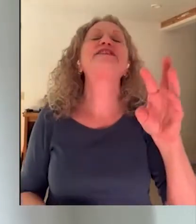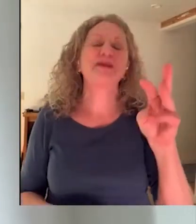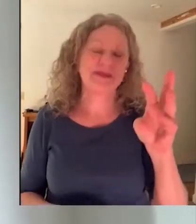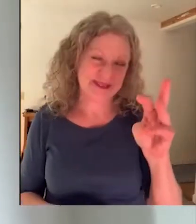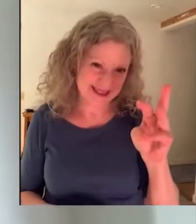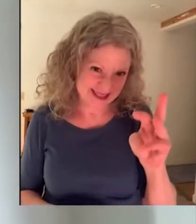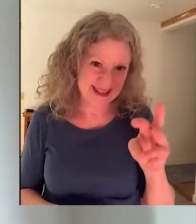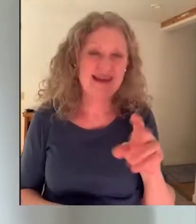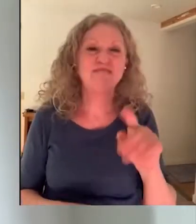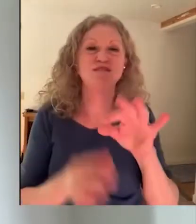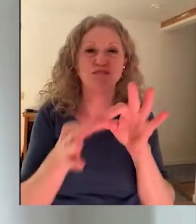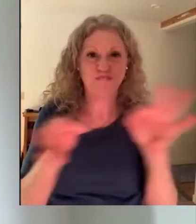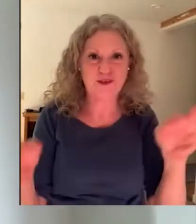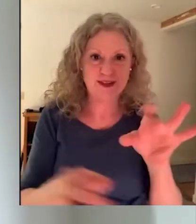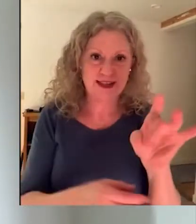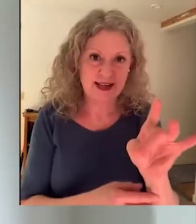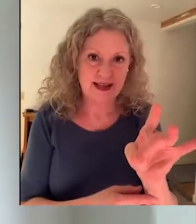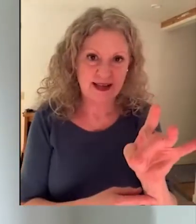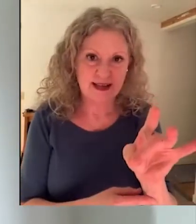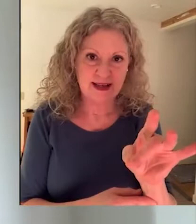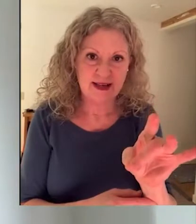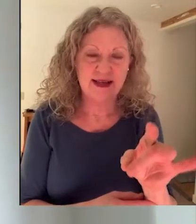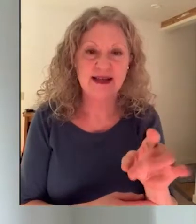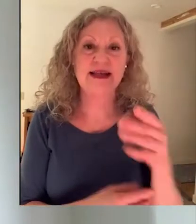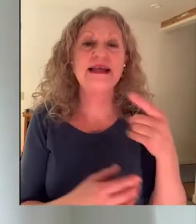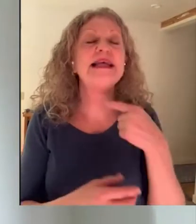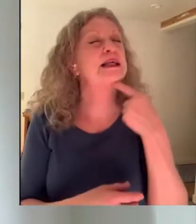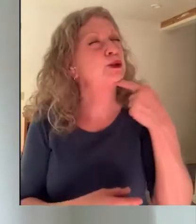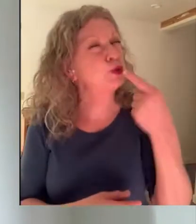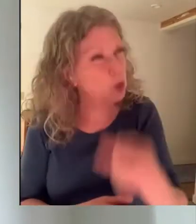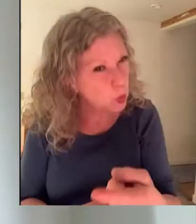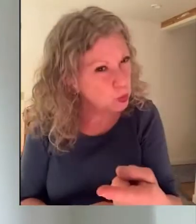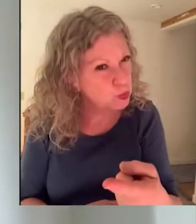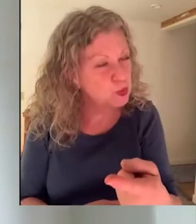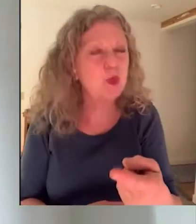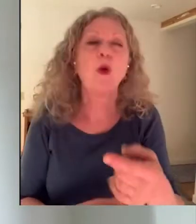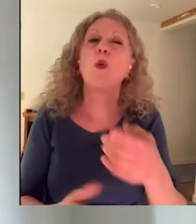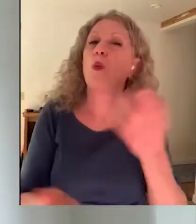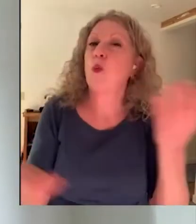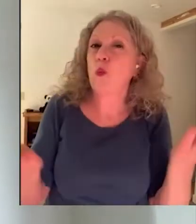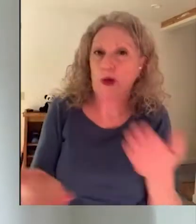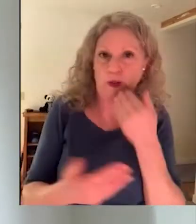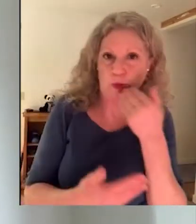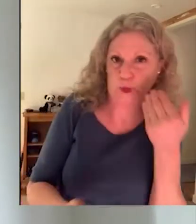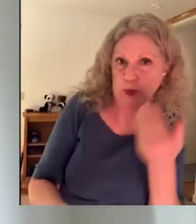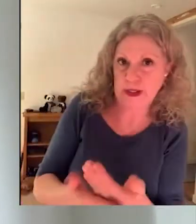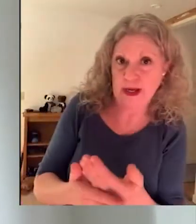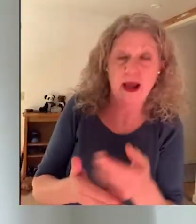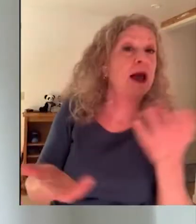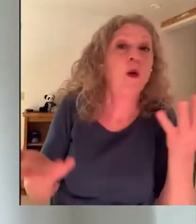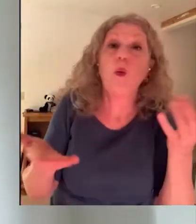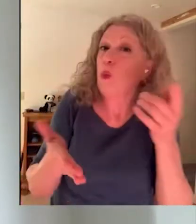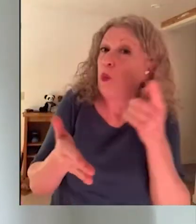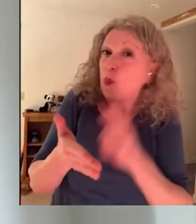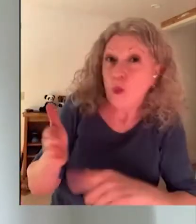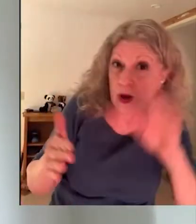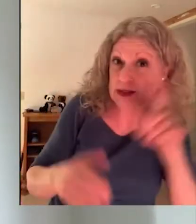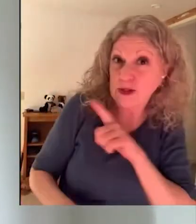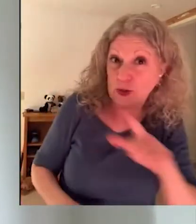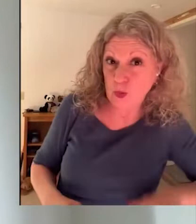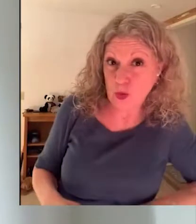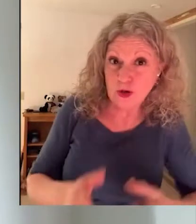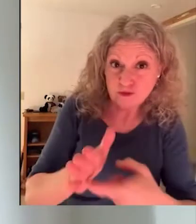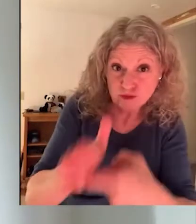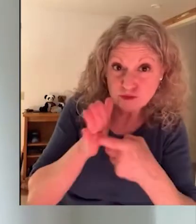Micah chapter 6, verse 8. He has told you, mortal one, what is good, and what does the Lord require of you, but to